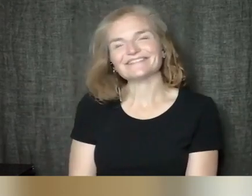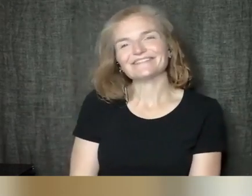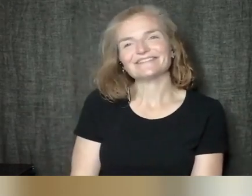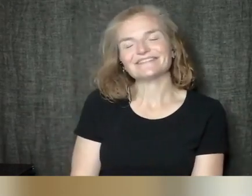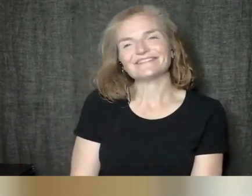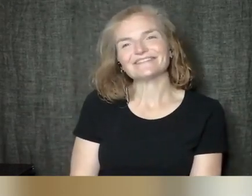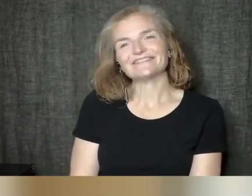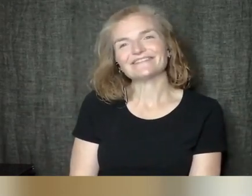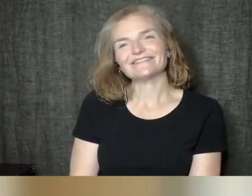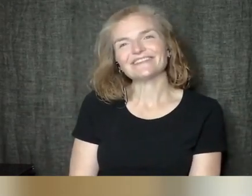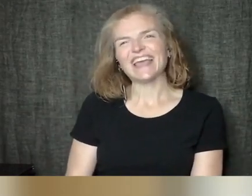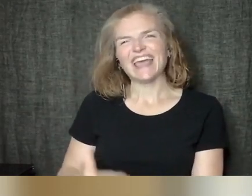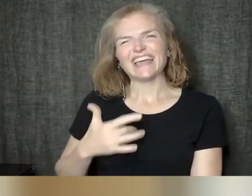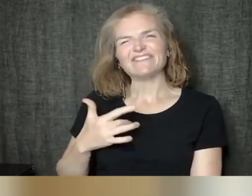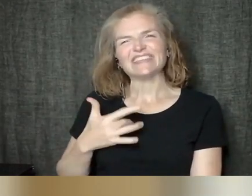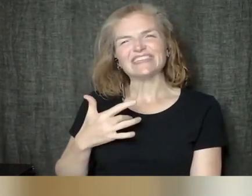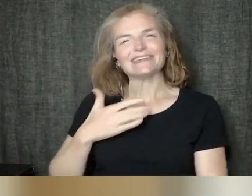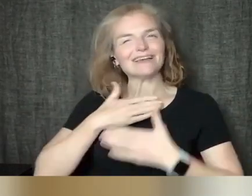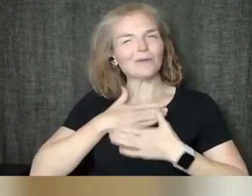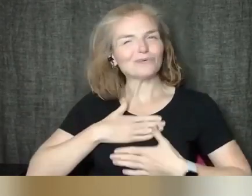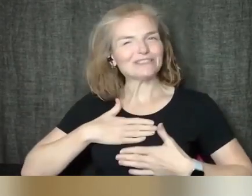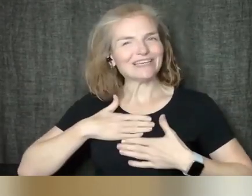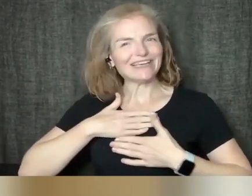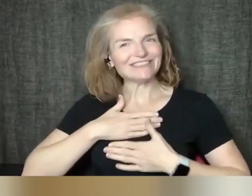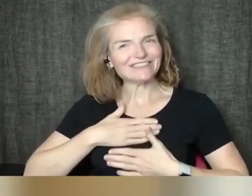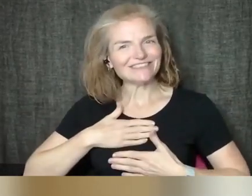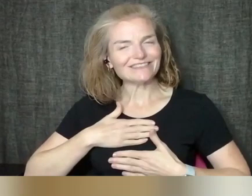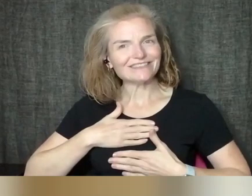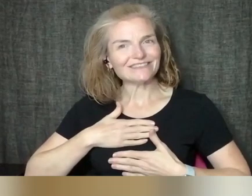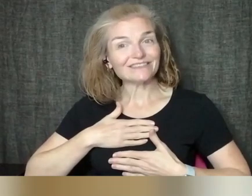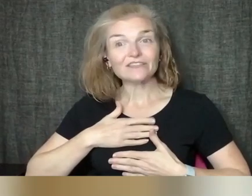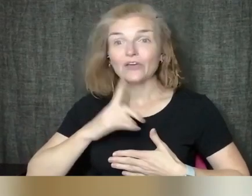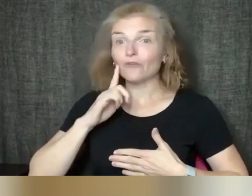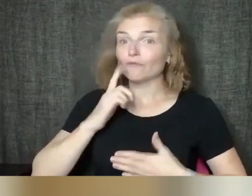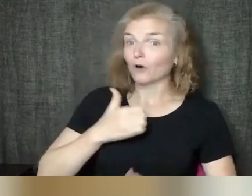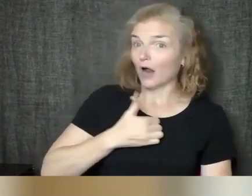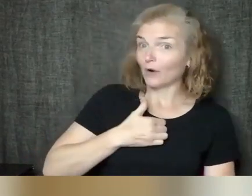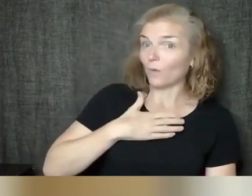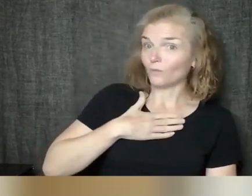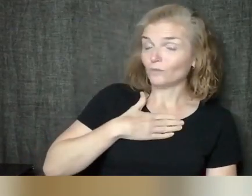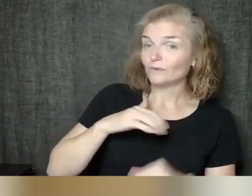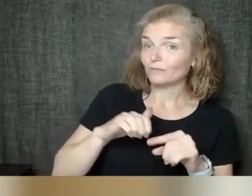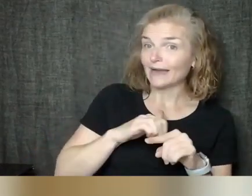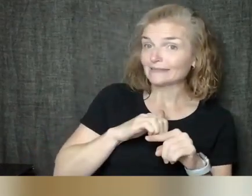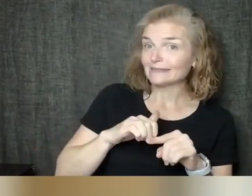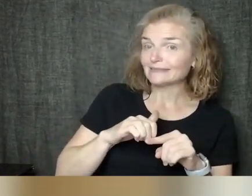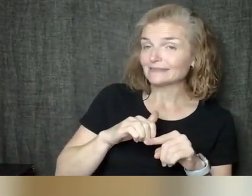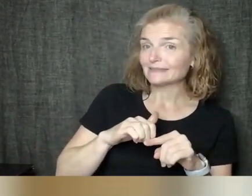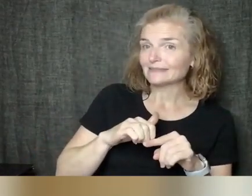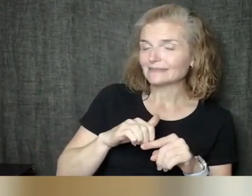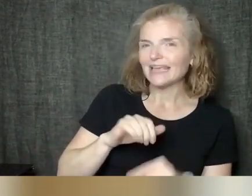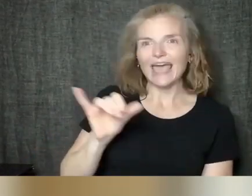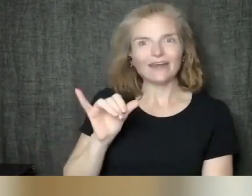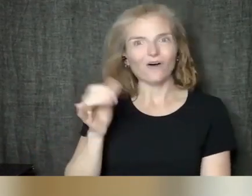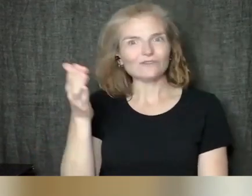And having a sense of appreciation for our own practice and the practice of